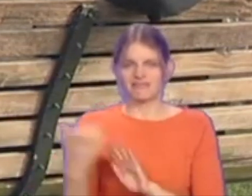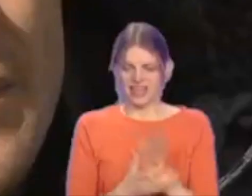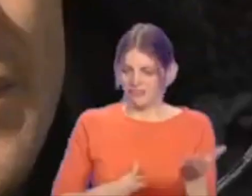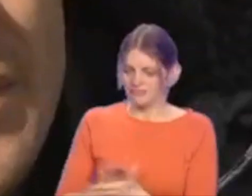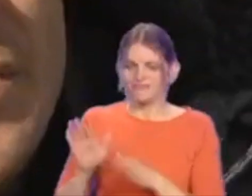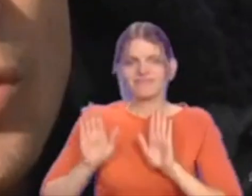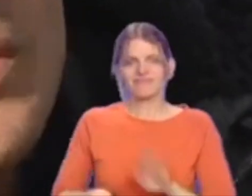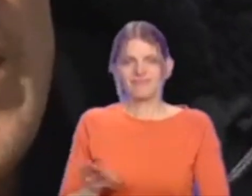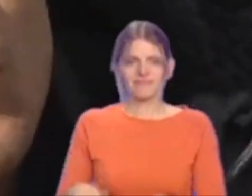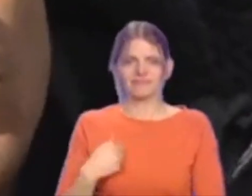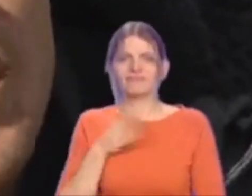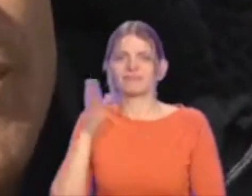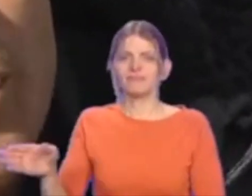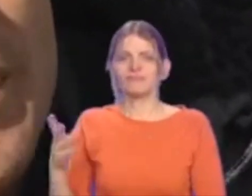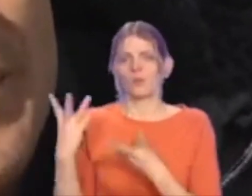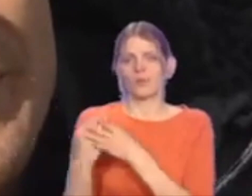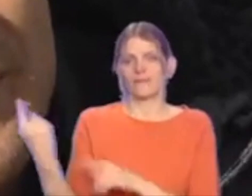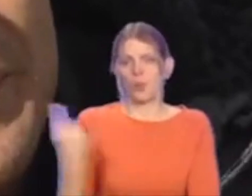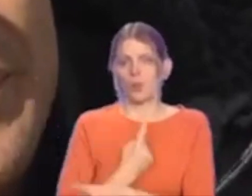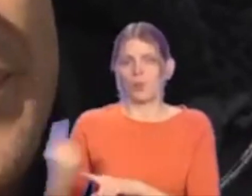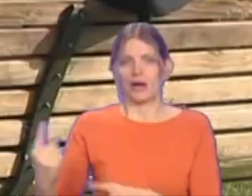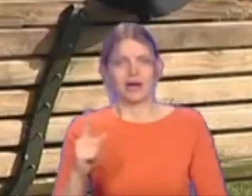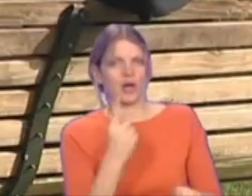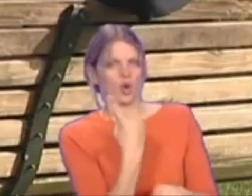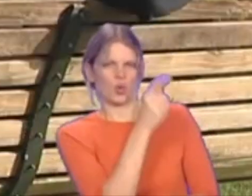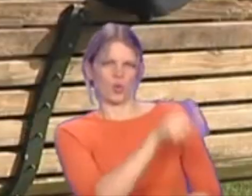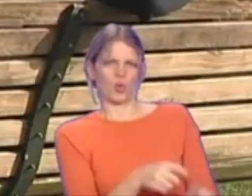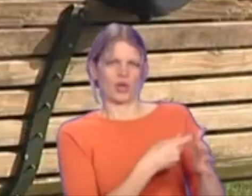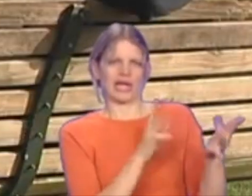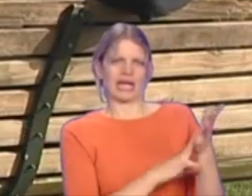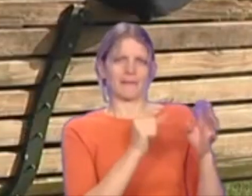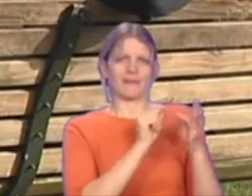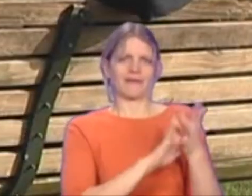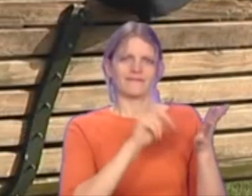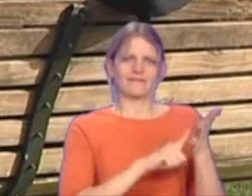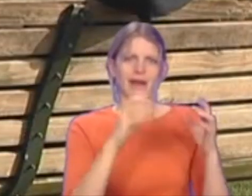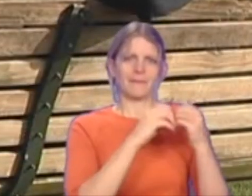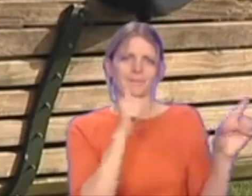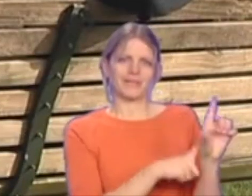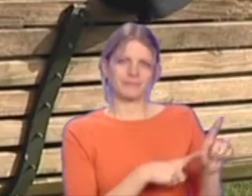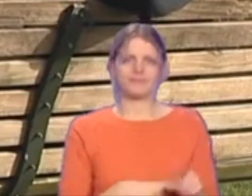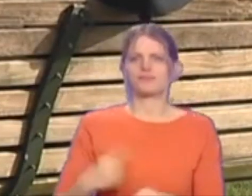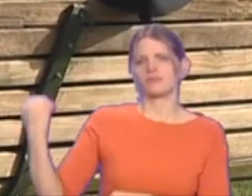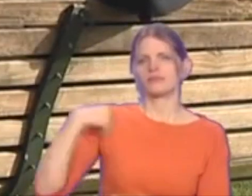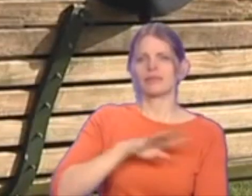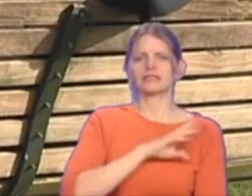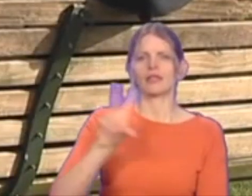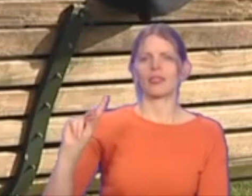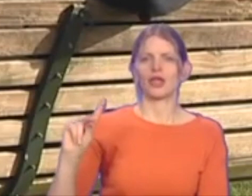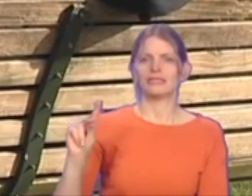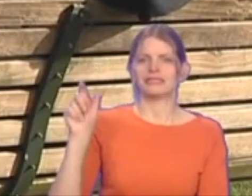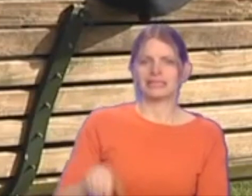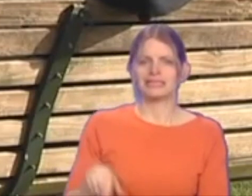next week together. So who exactly was Kim Philby? Well, back in the 30s there were groups of young left-wing students at